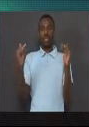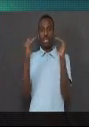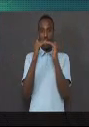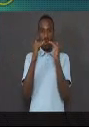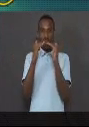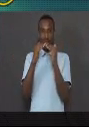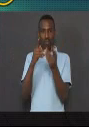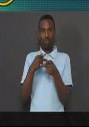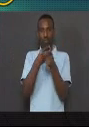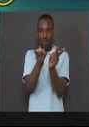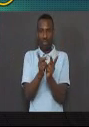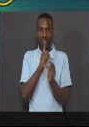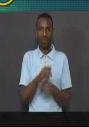position.